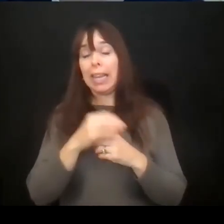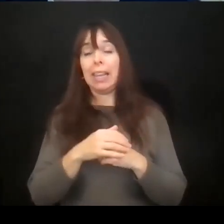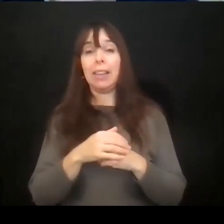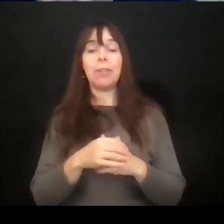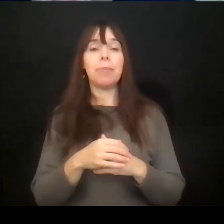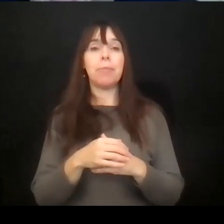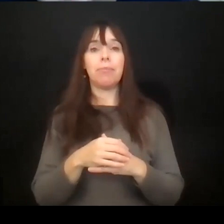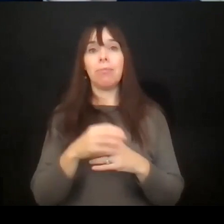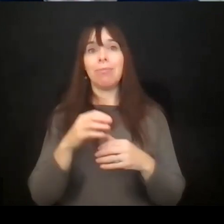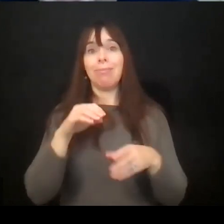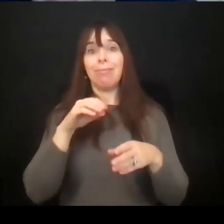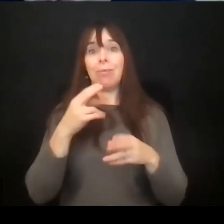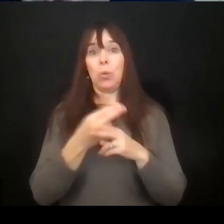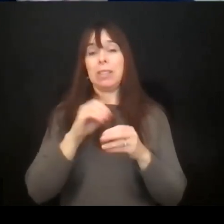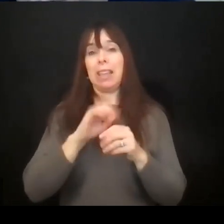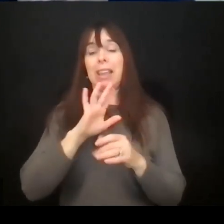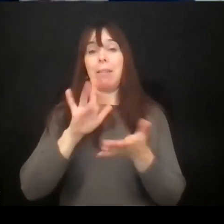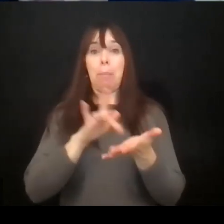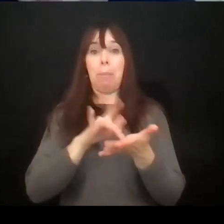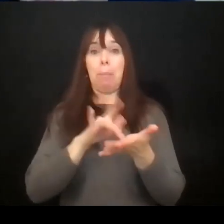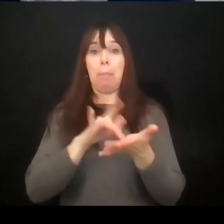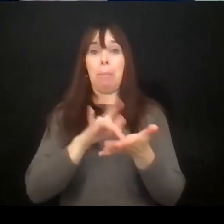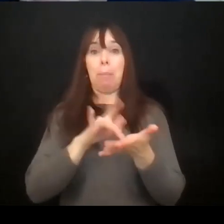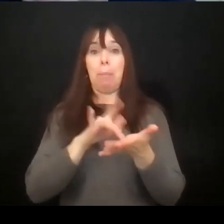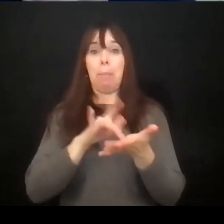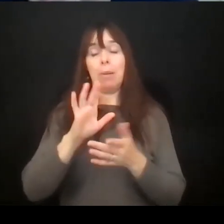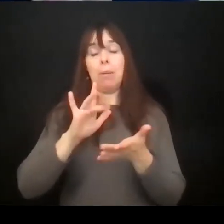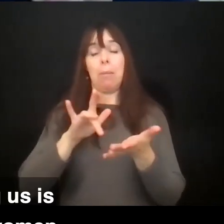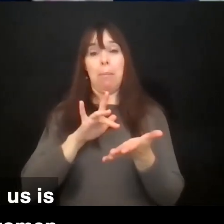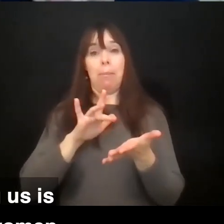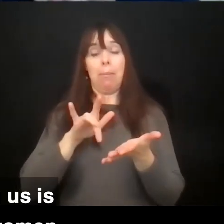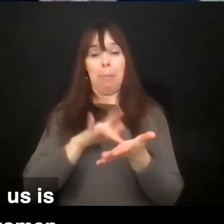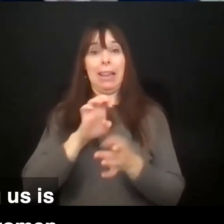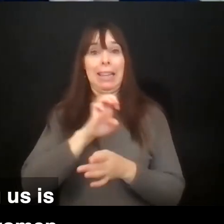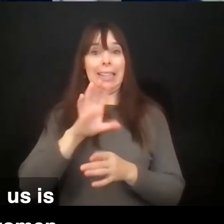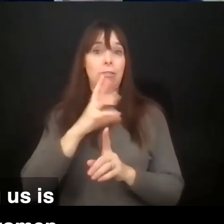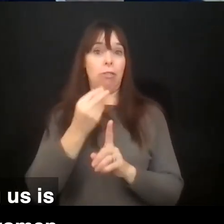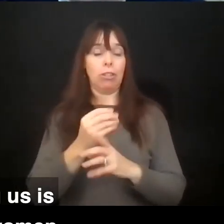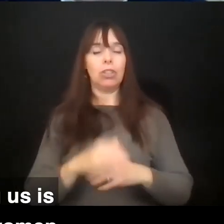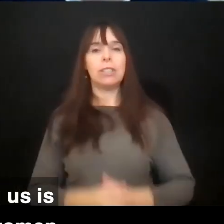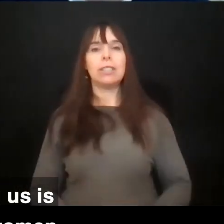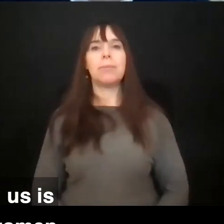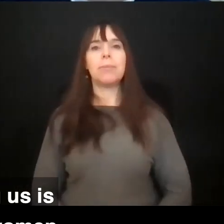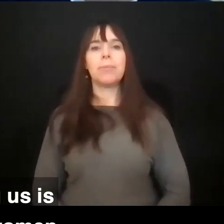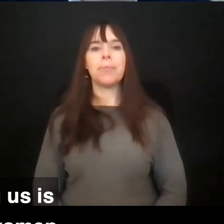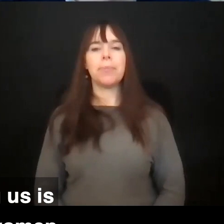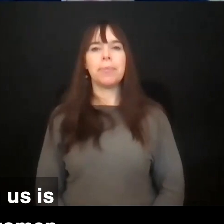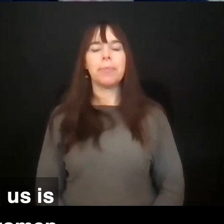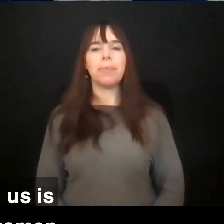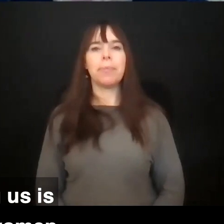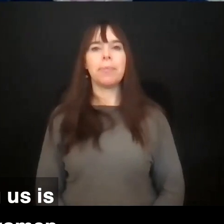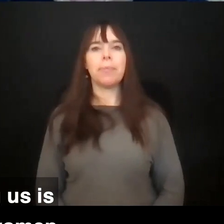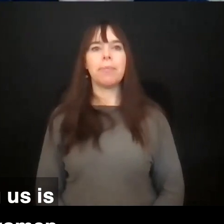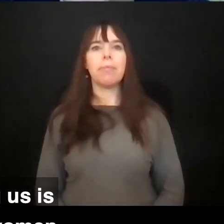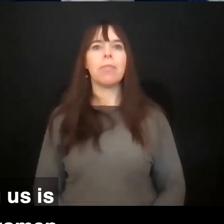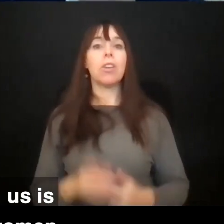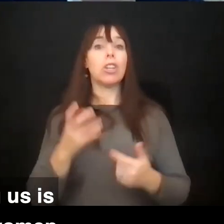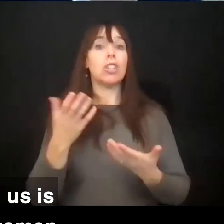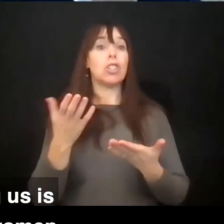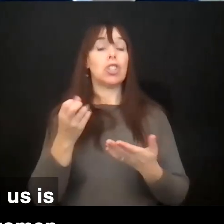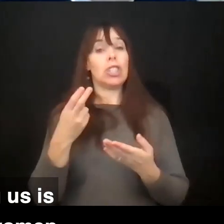in the Middle East and other cultures. And what she's offering